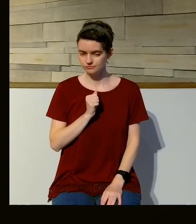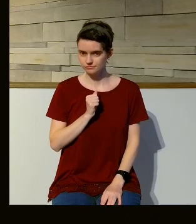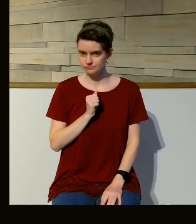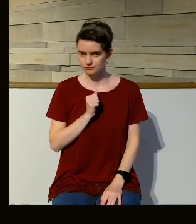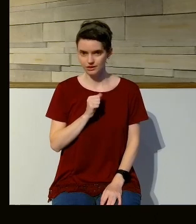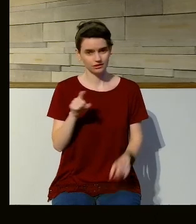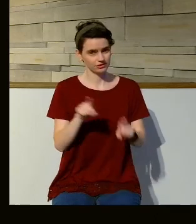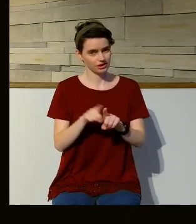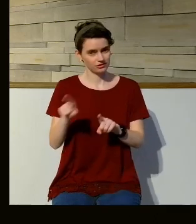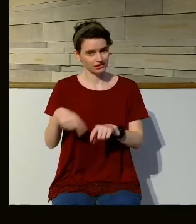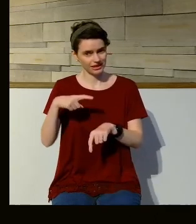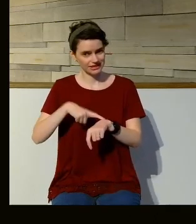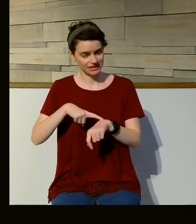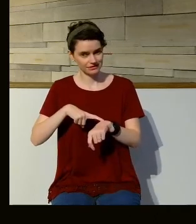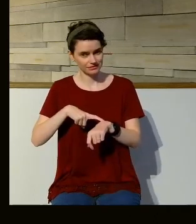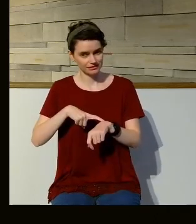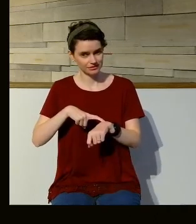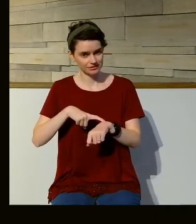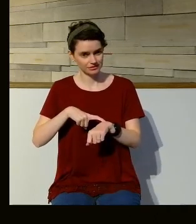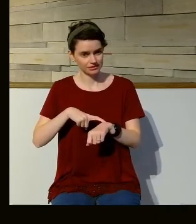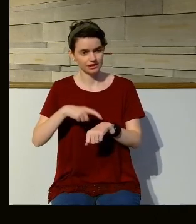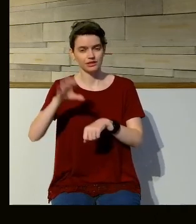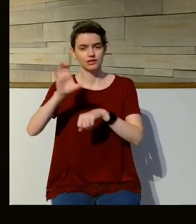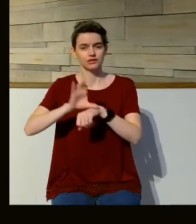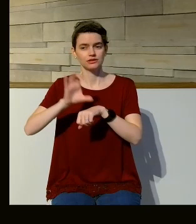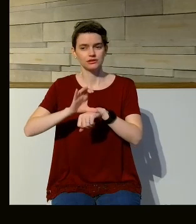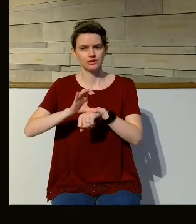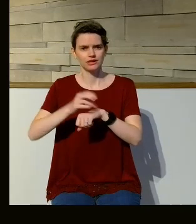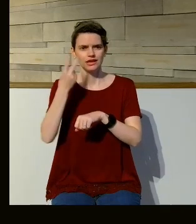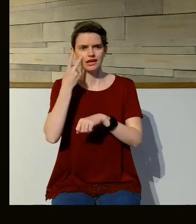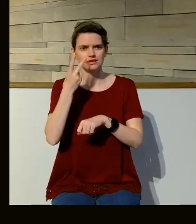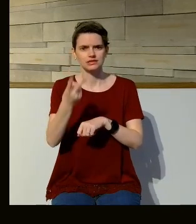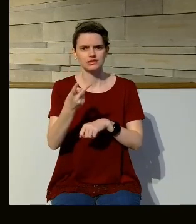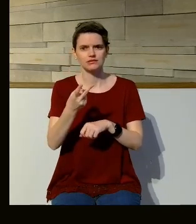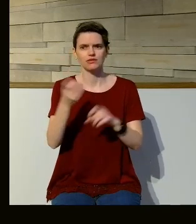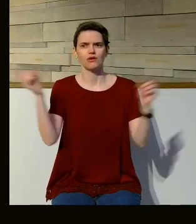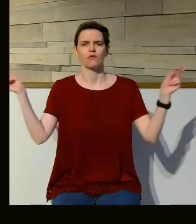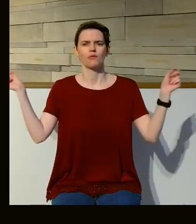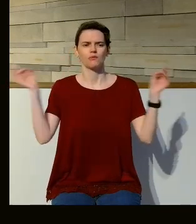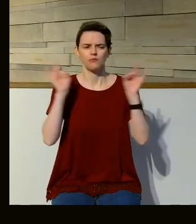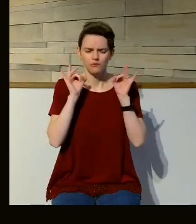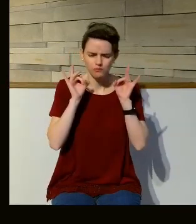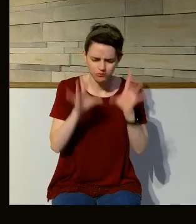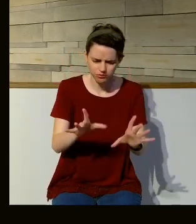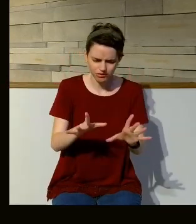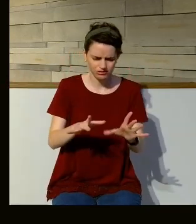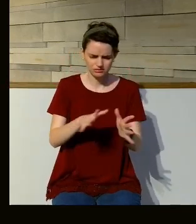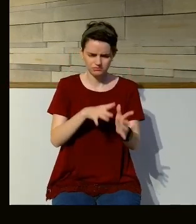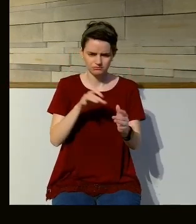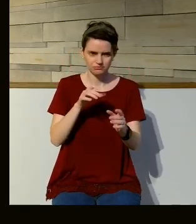it was also around this time that the church had seen some of the greatest persecution in